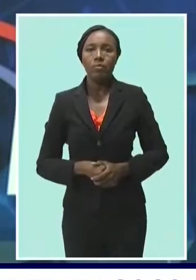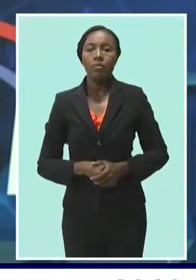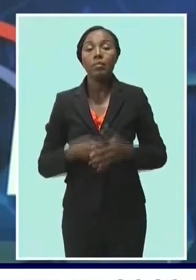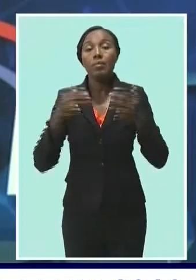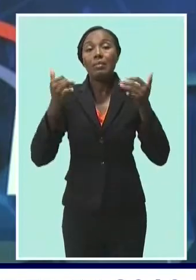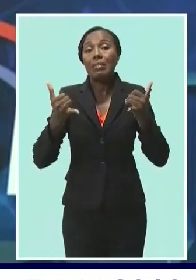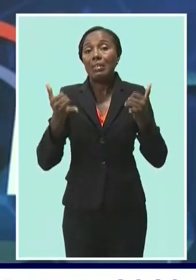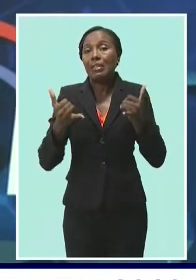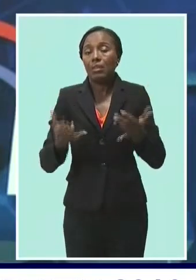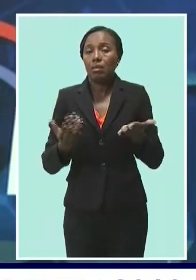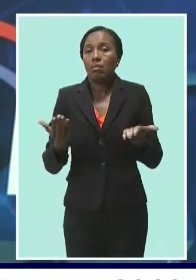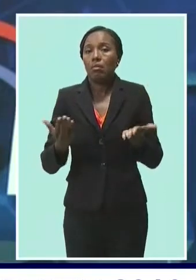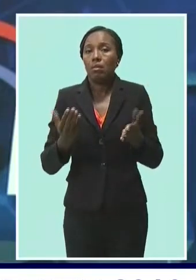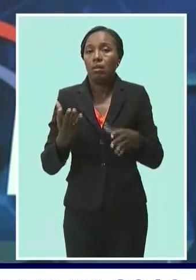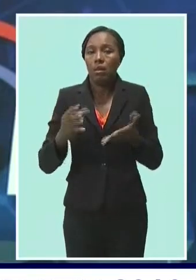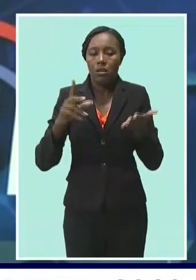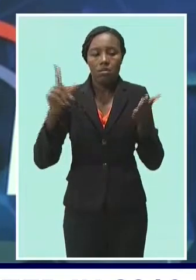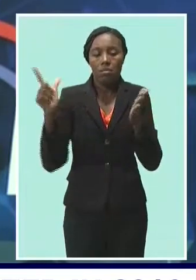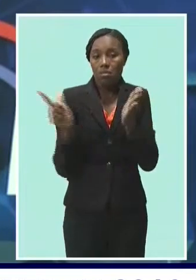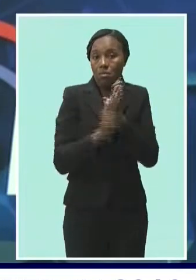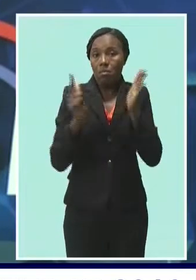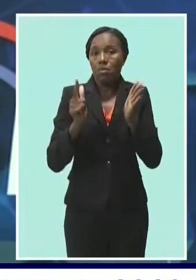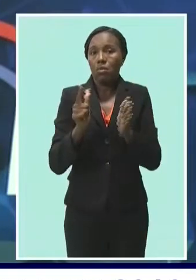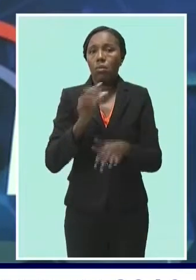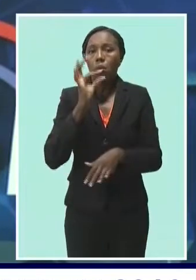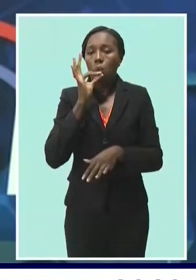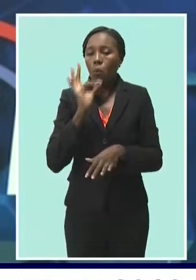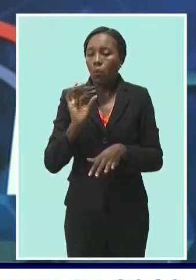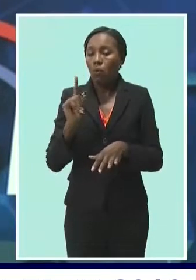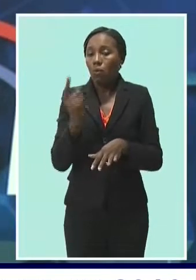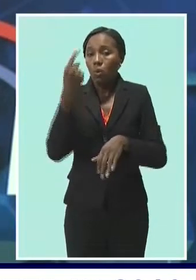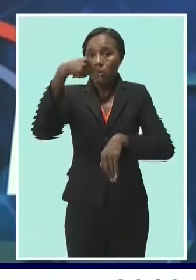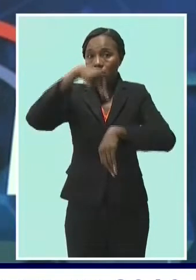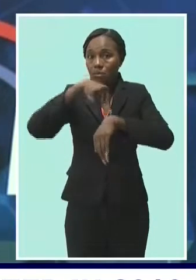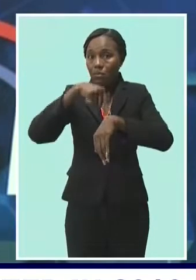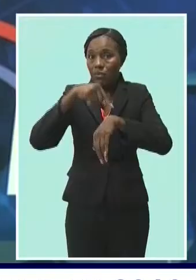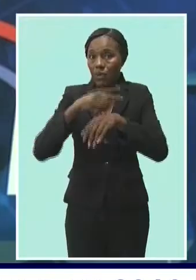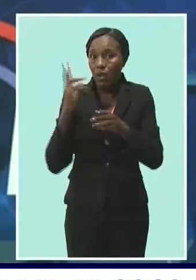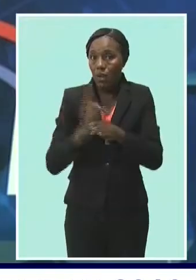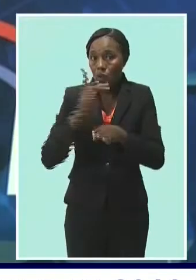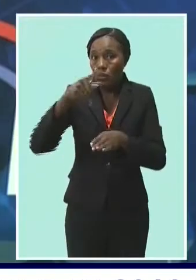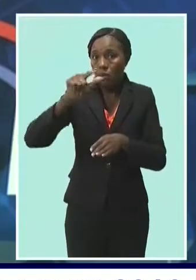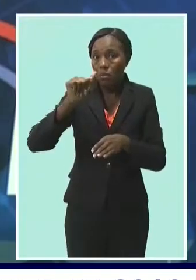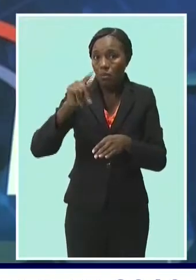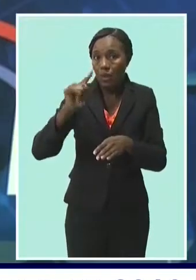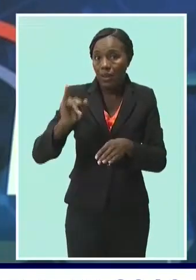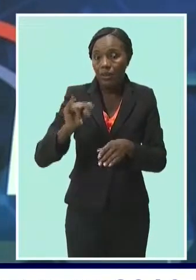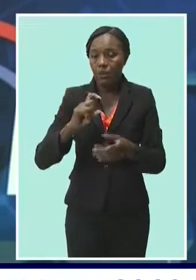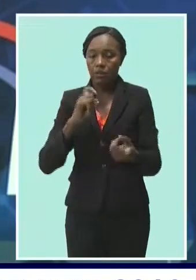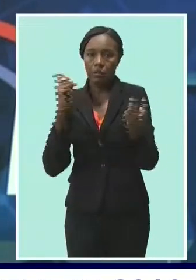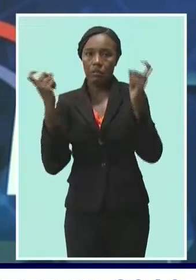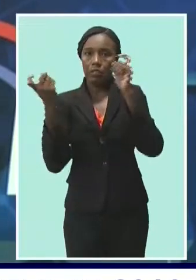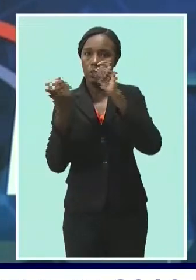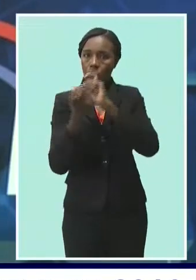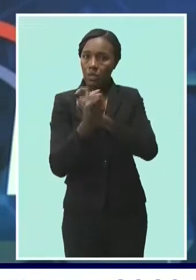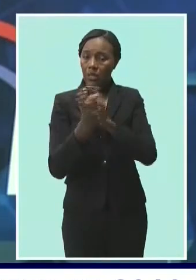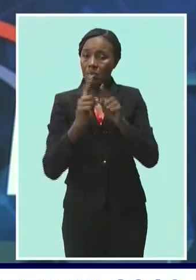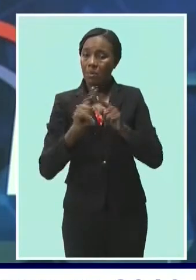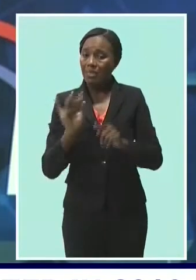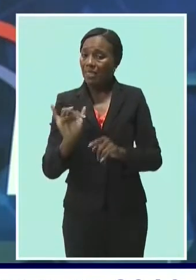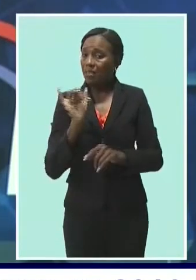on single-use plastics, retailers and vendors have started using the alternative products. But Ms. Simpson points out that they too